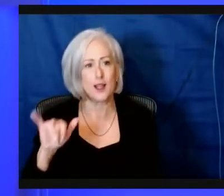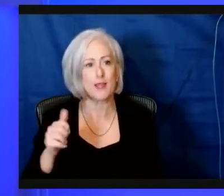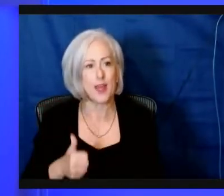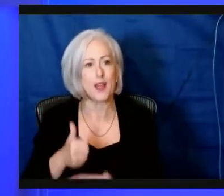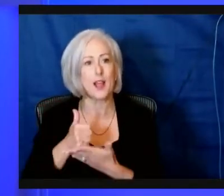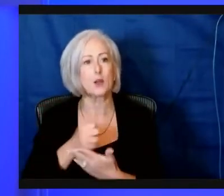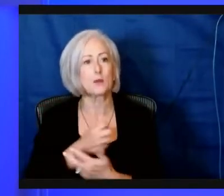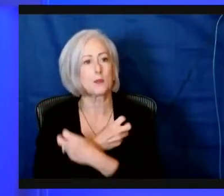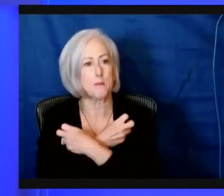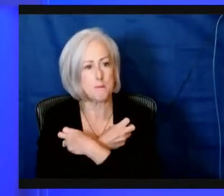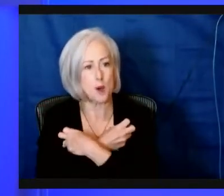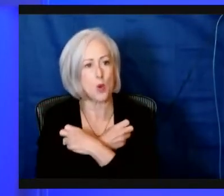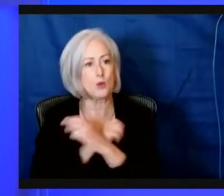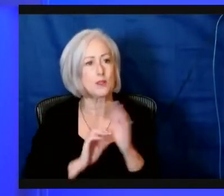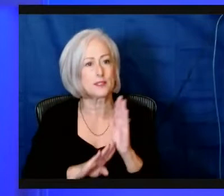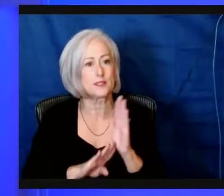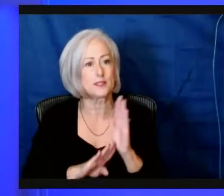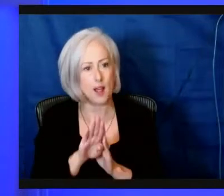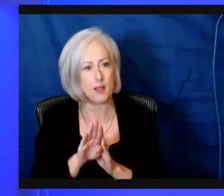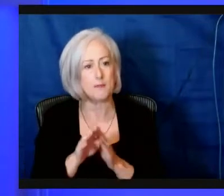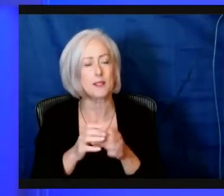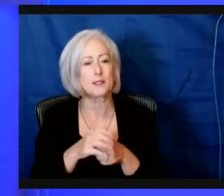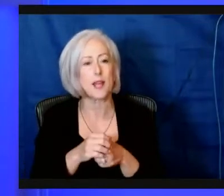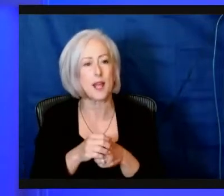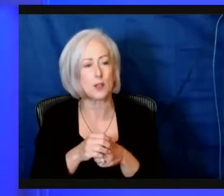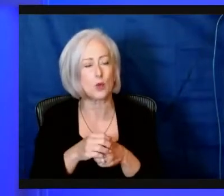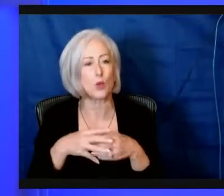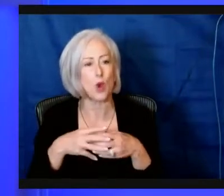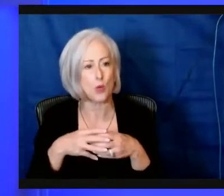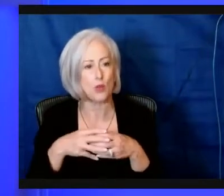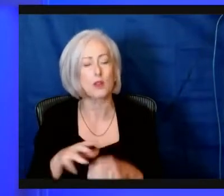as well as it's very important in